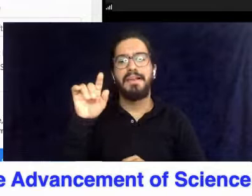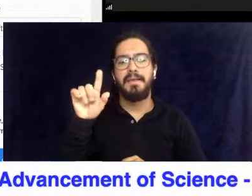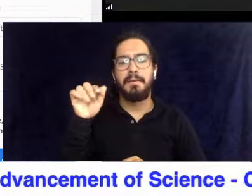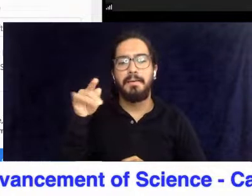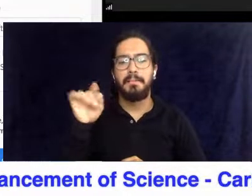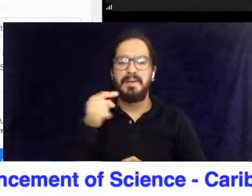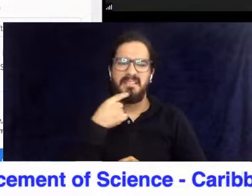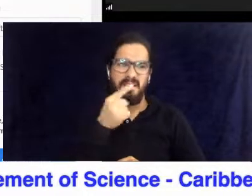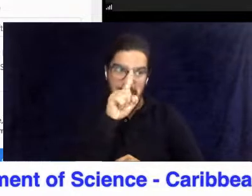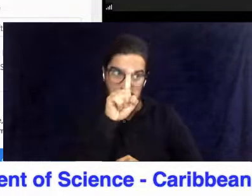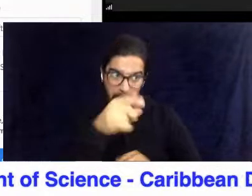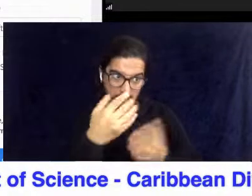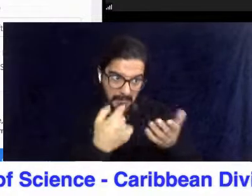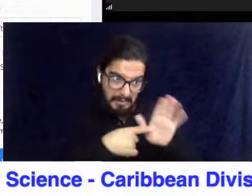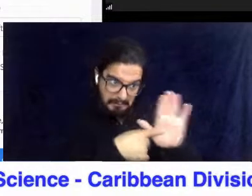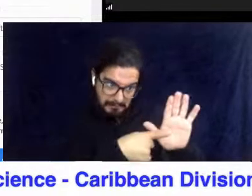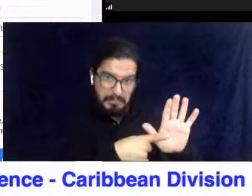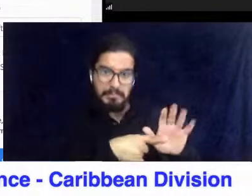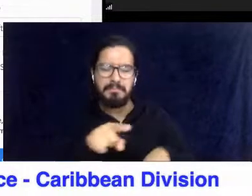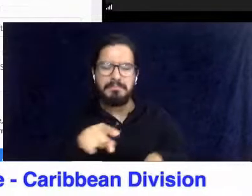and I will indicate when